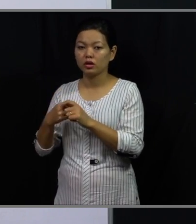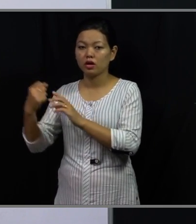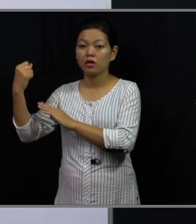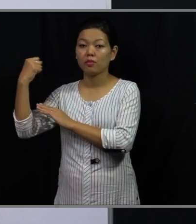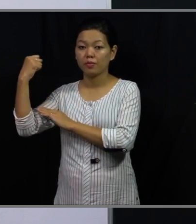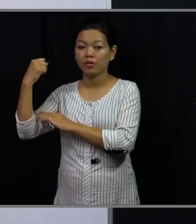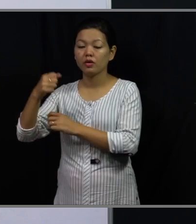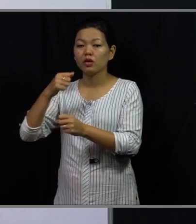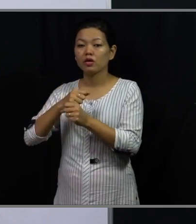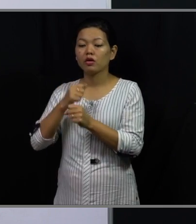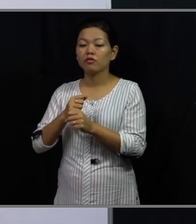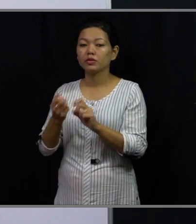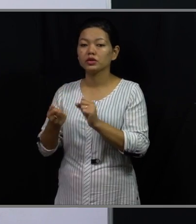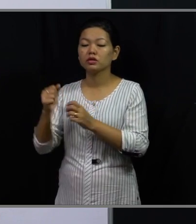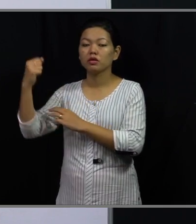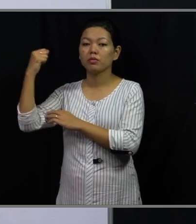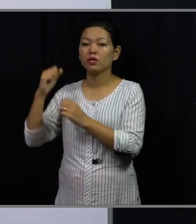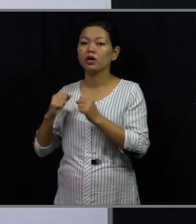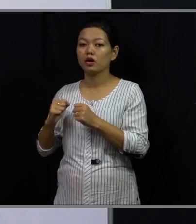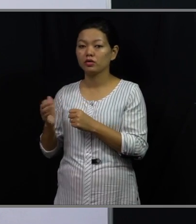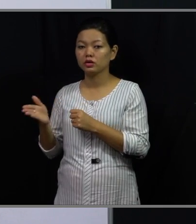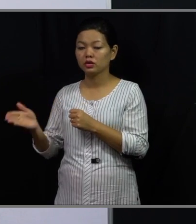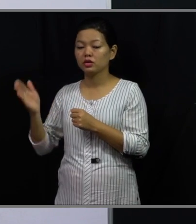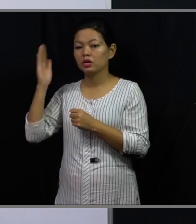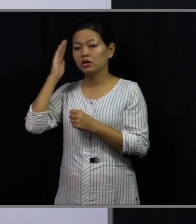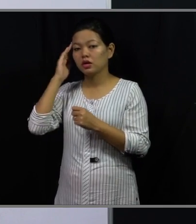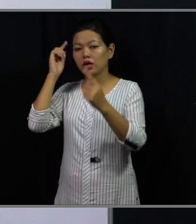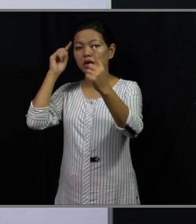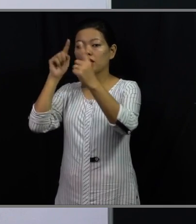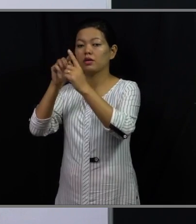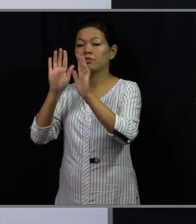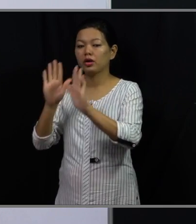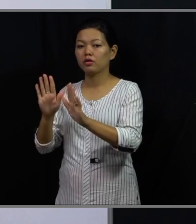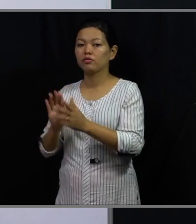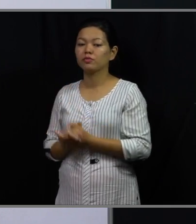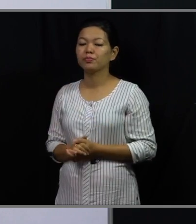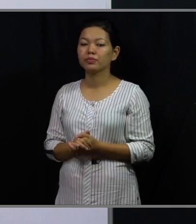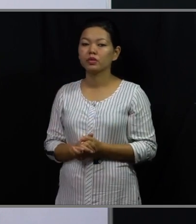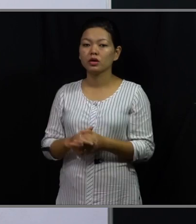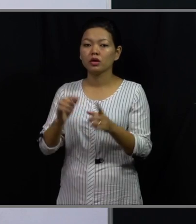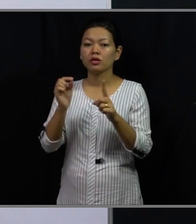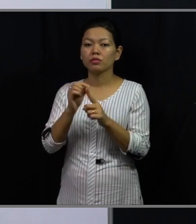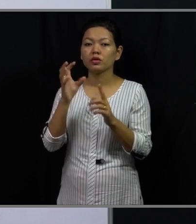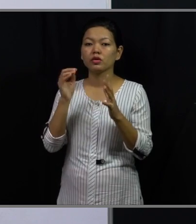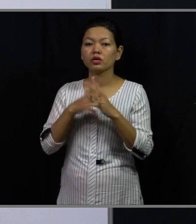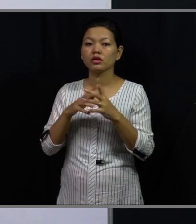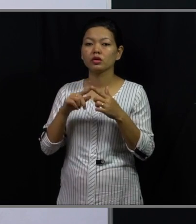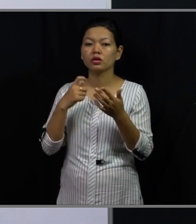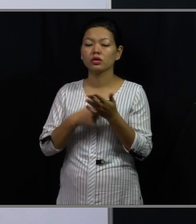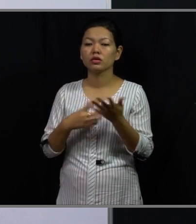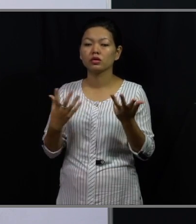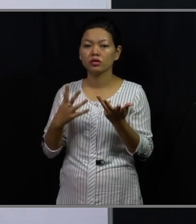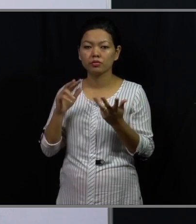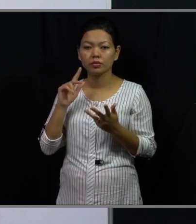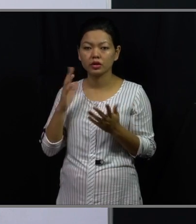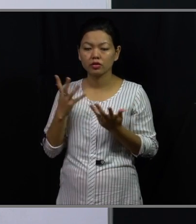Now, what is power here? Okay, here power is the ability of a person to